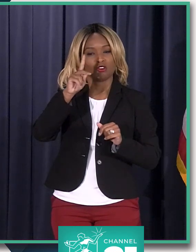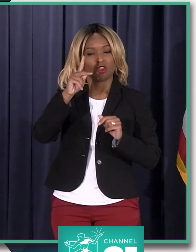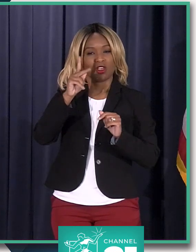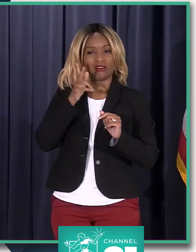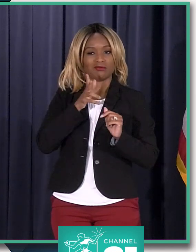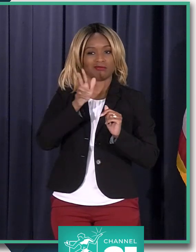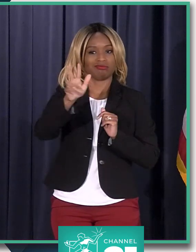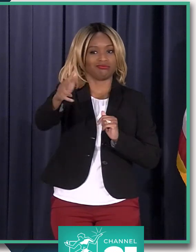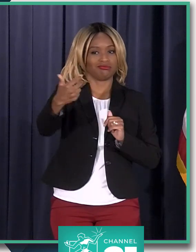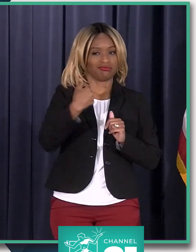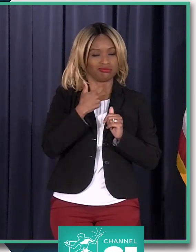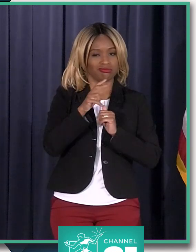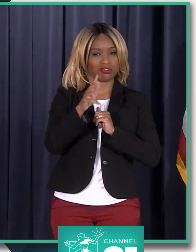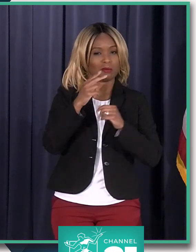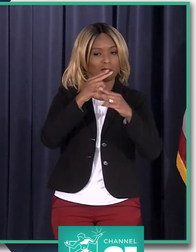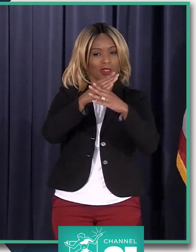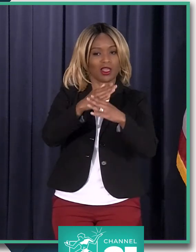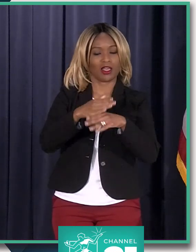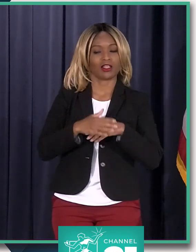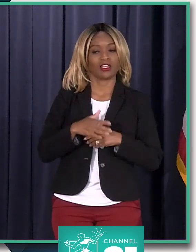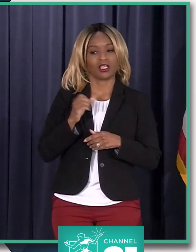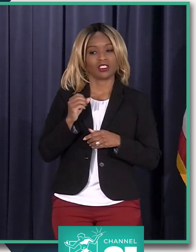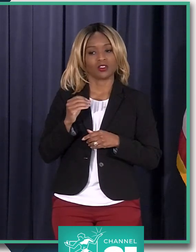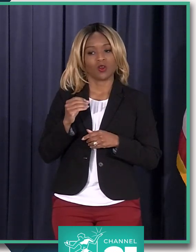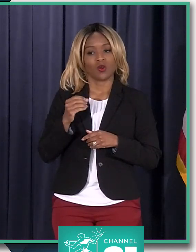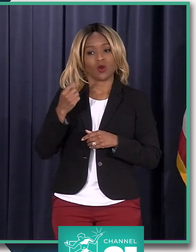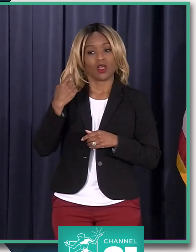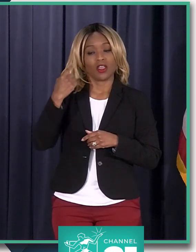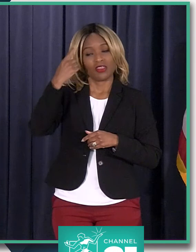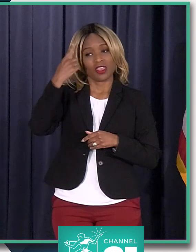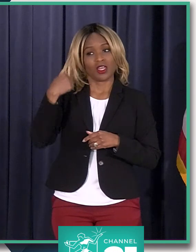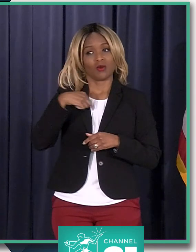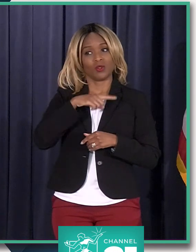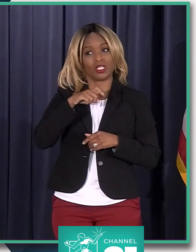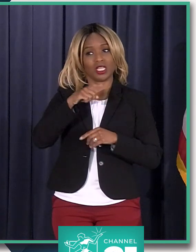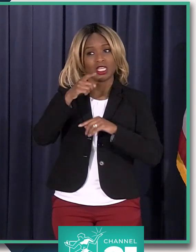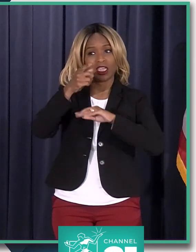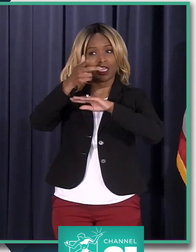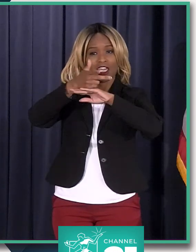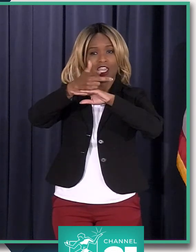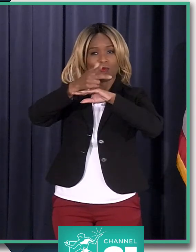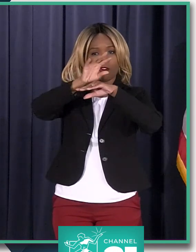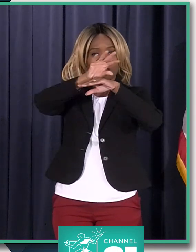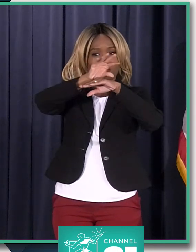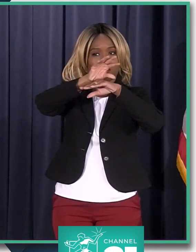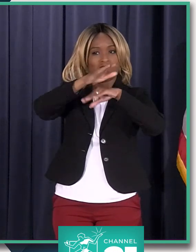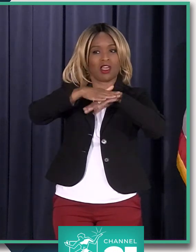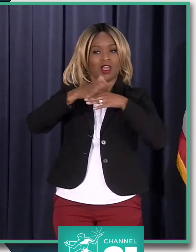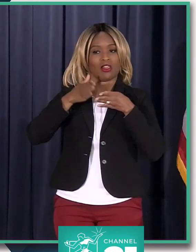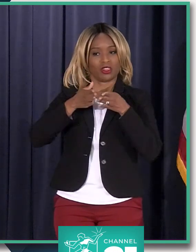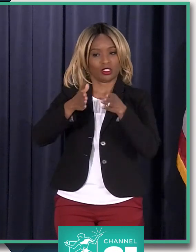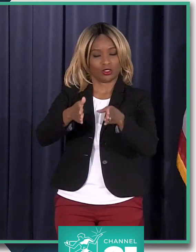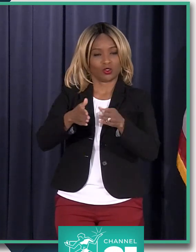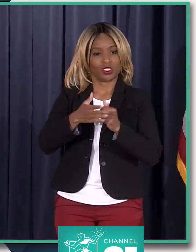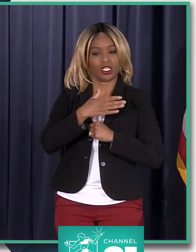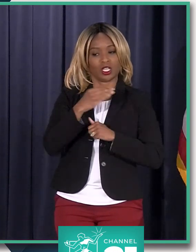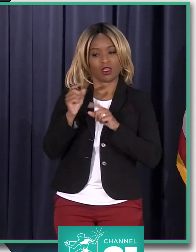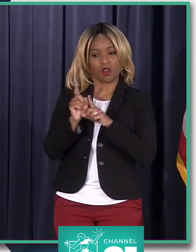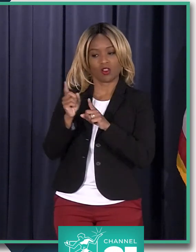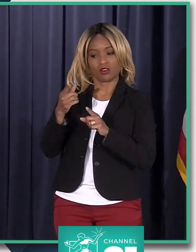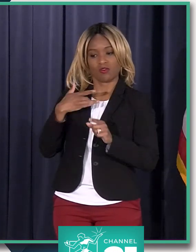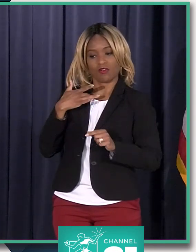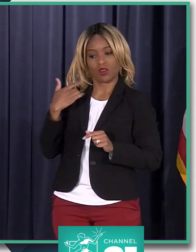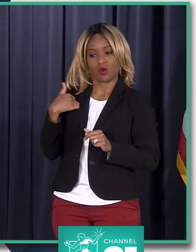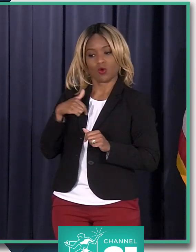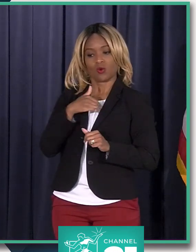Okay, the suggestion is I think we need cameras on that street in the 9100 block, and I also think that